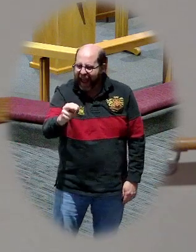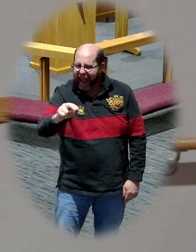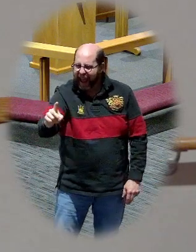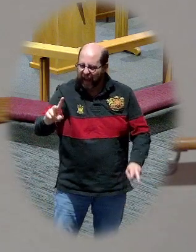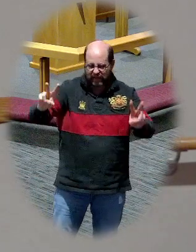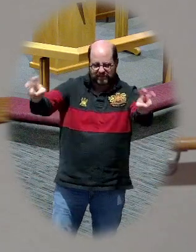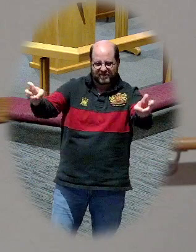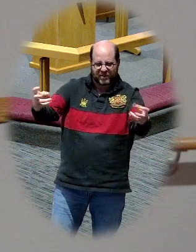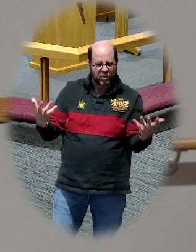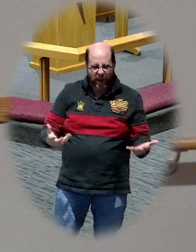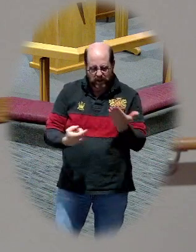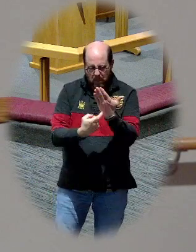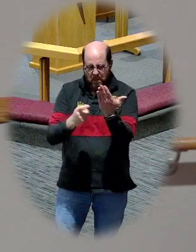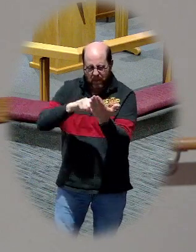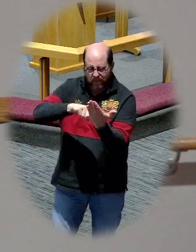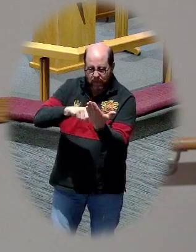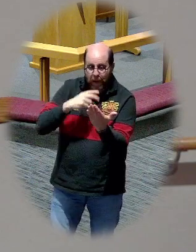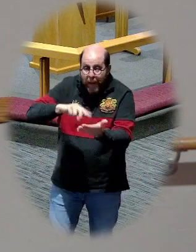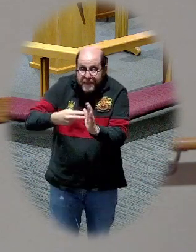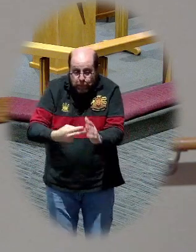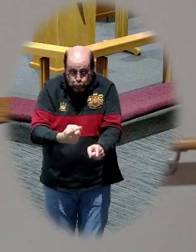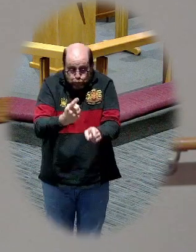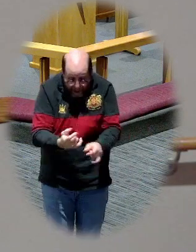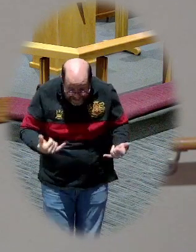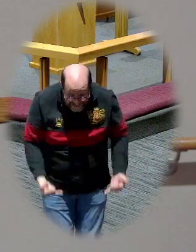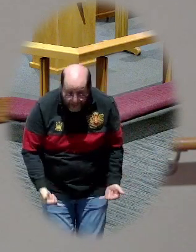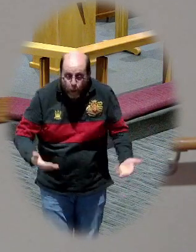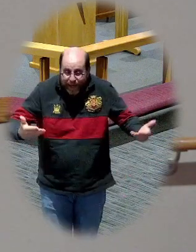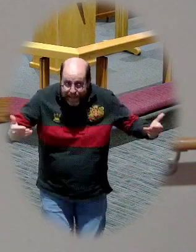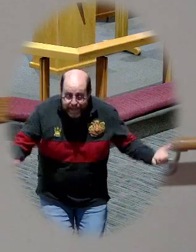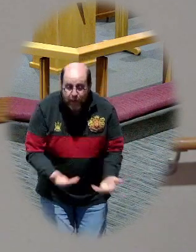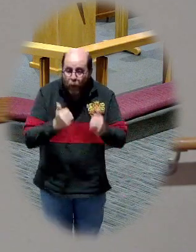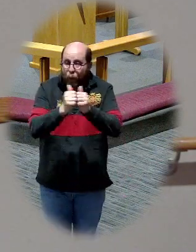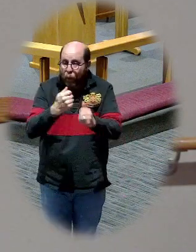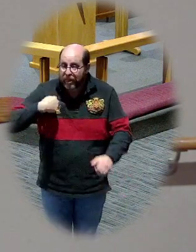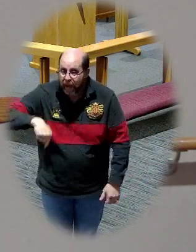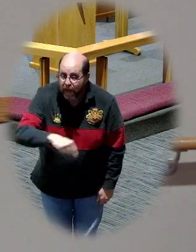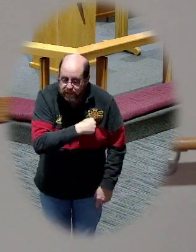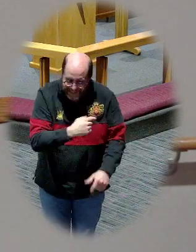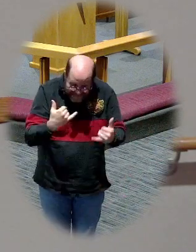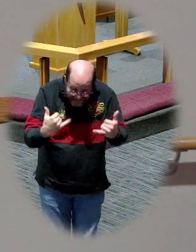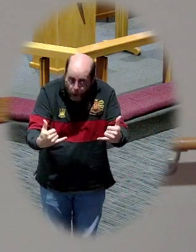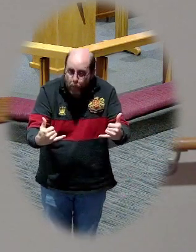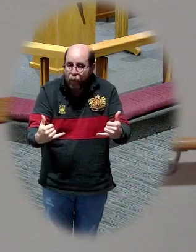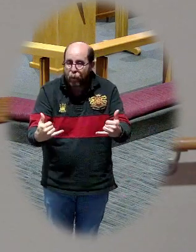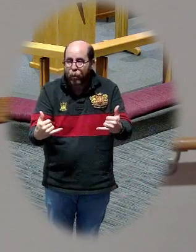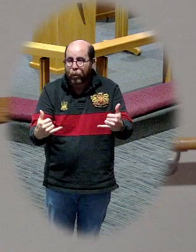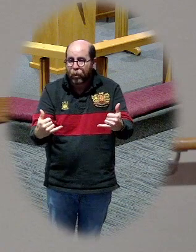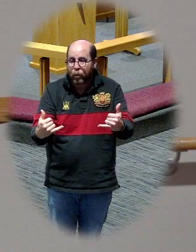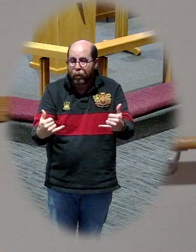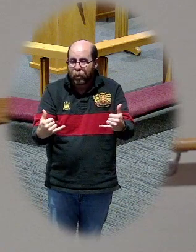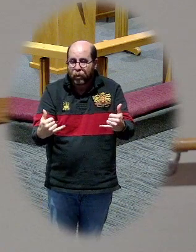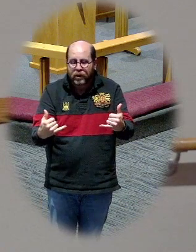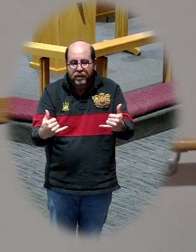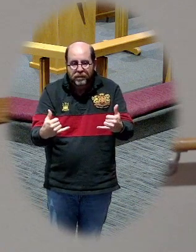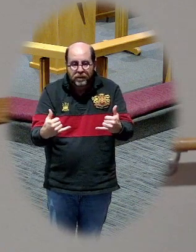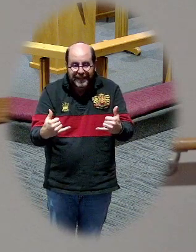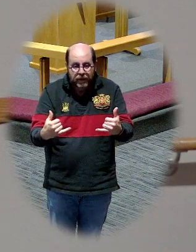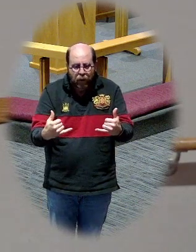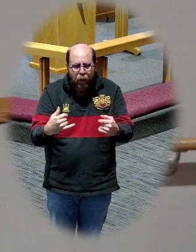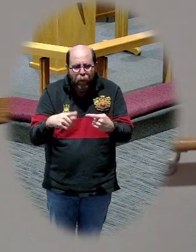means that it's here, right here with us. Time is